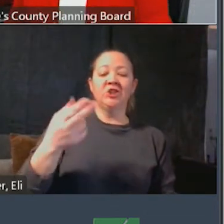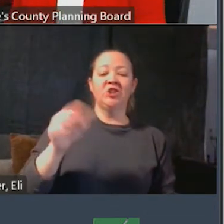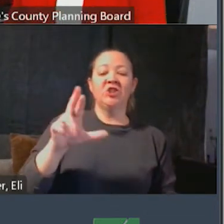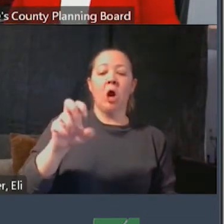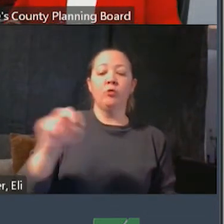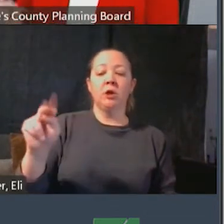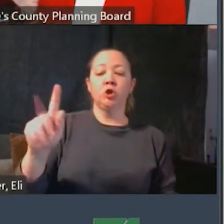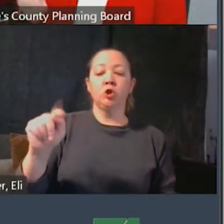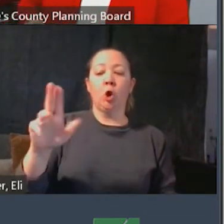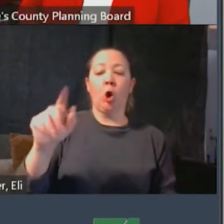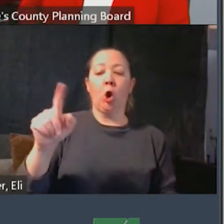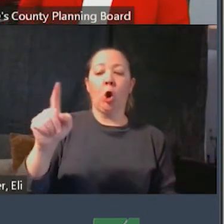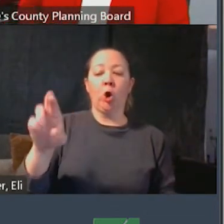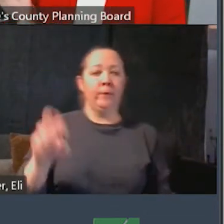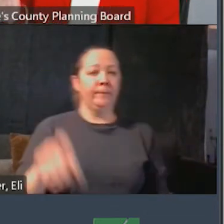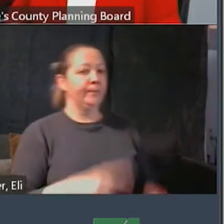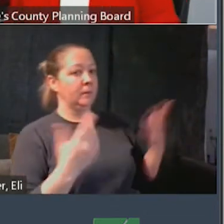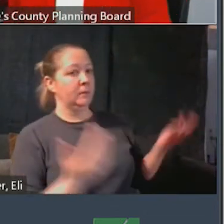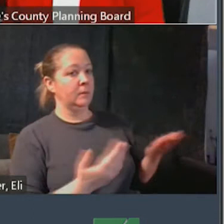Present. Okay.